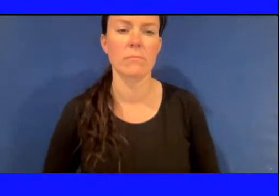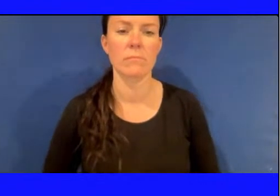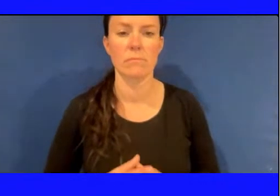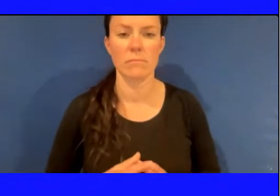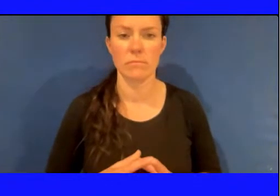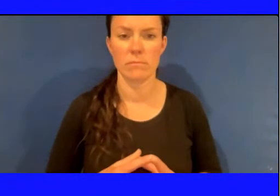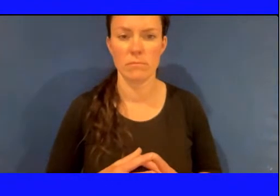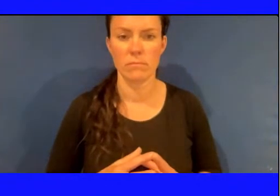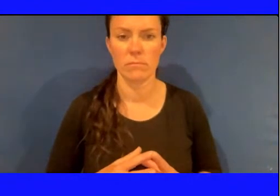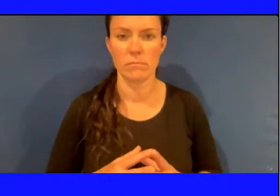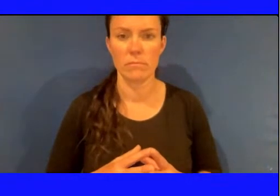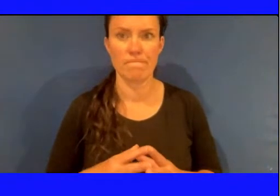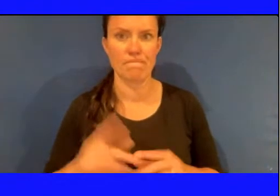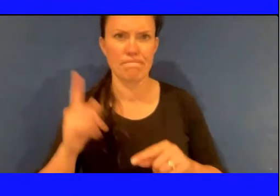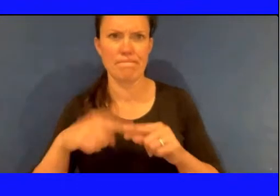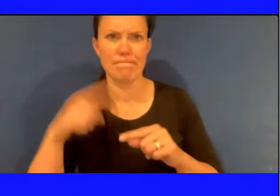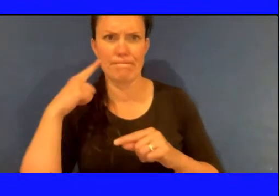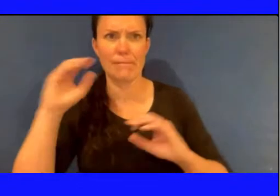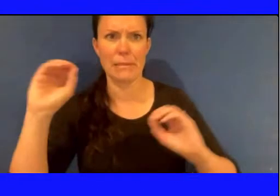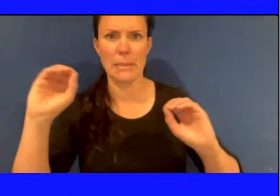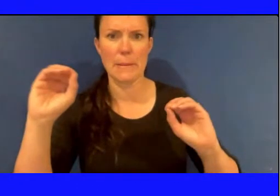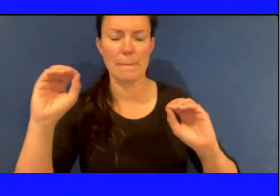people close to announcing it.